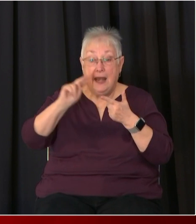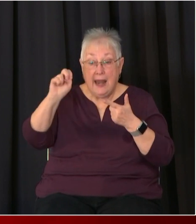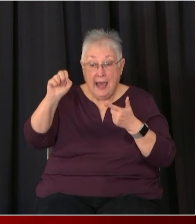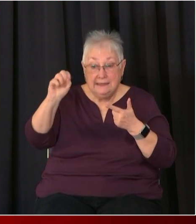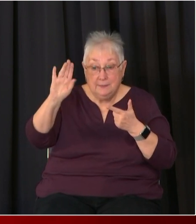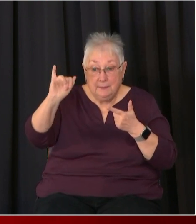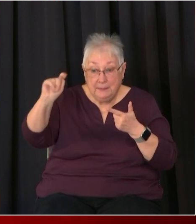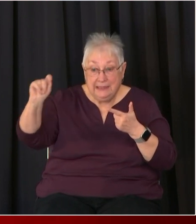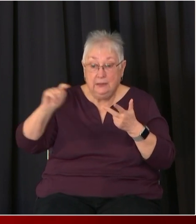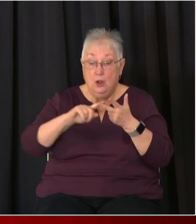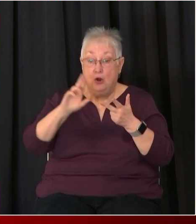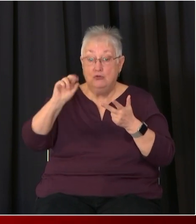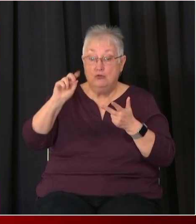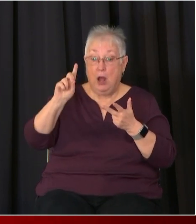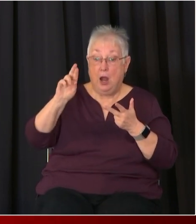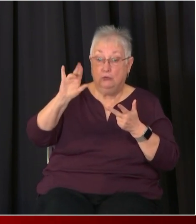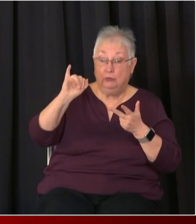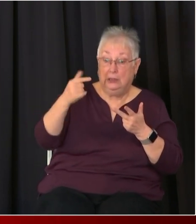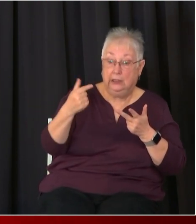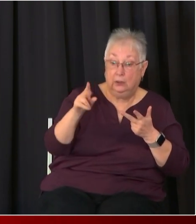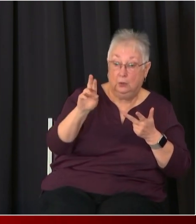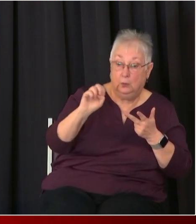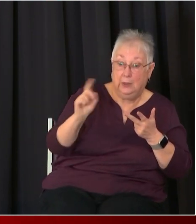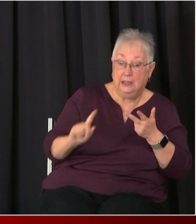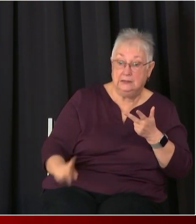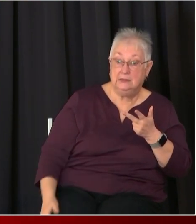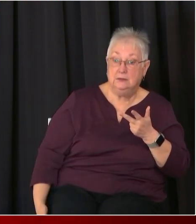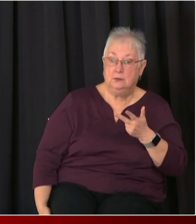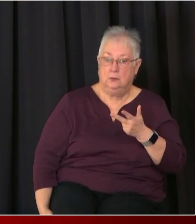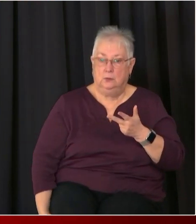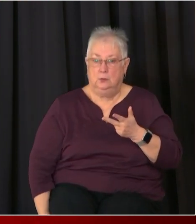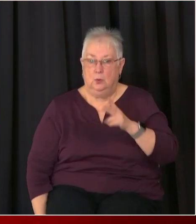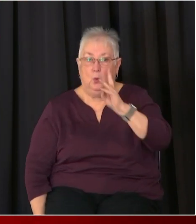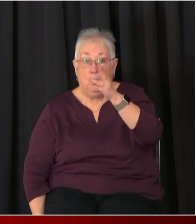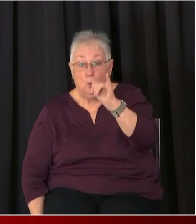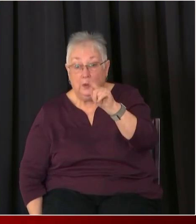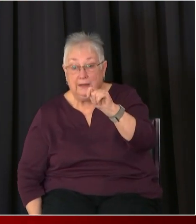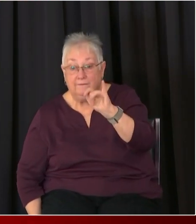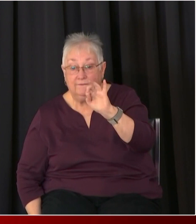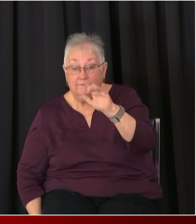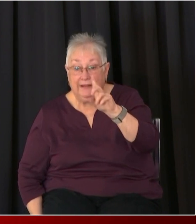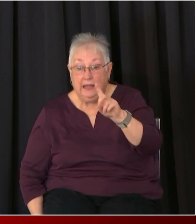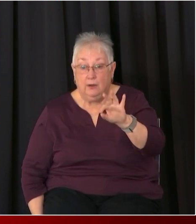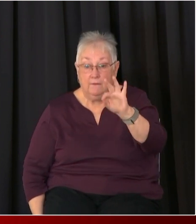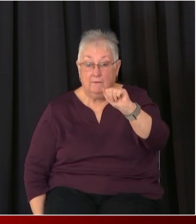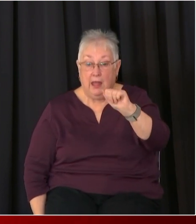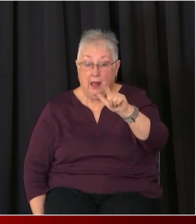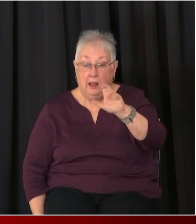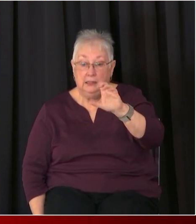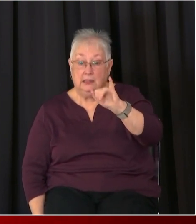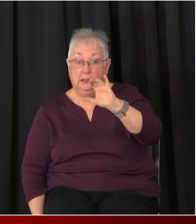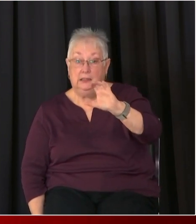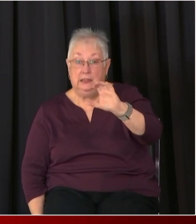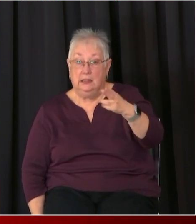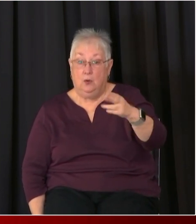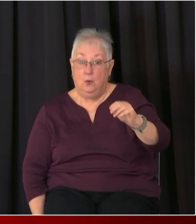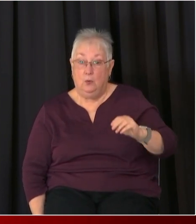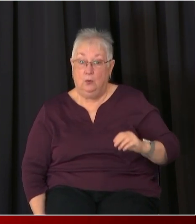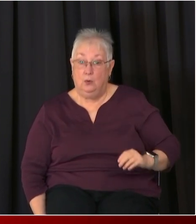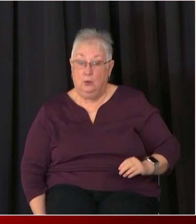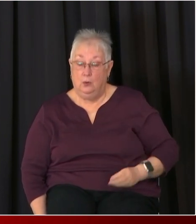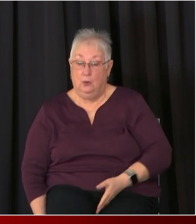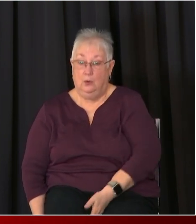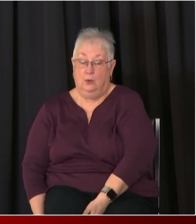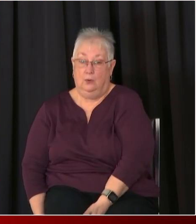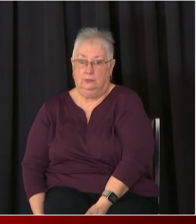Director Christy Whitfield. So with that, I'll answer your questions. Yes. Yes. So on the, if you could clarify